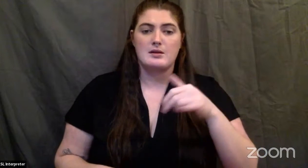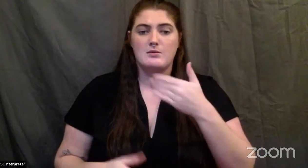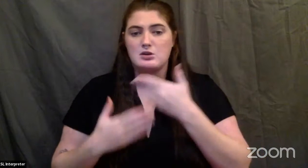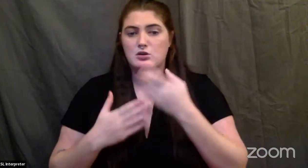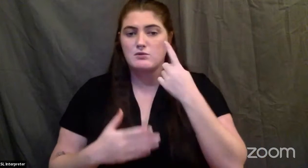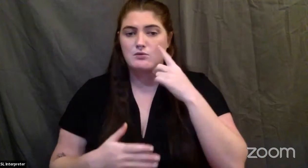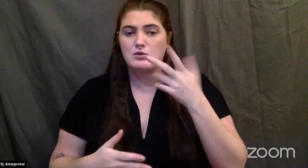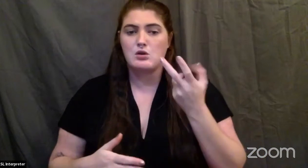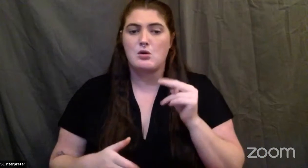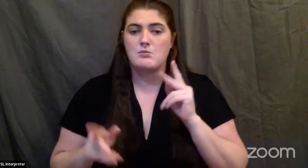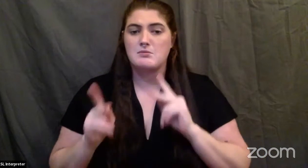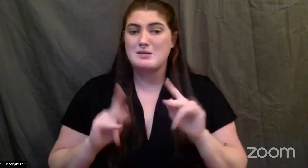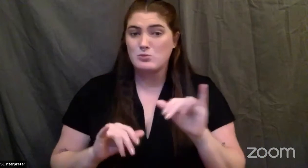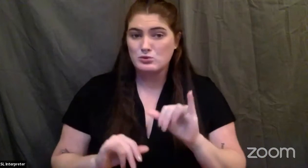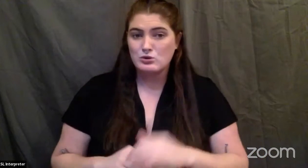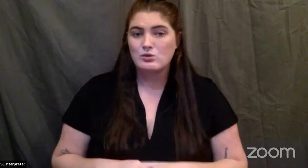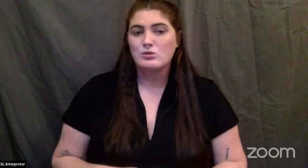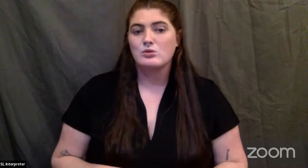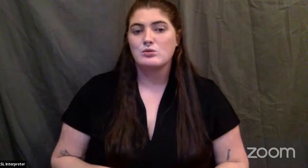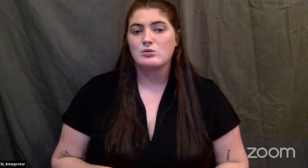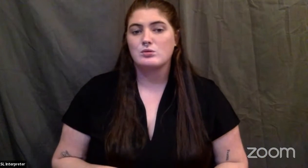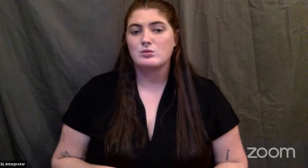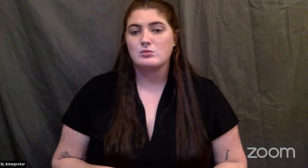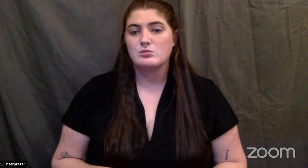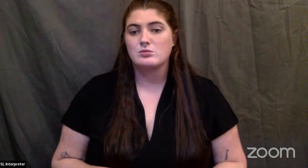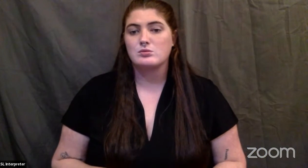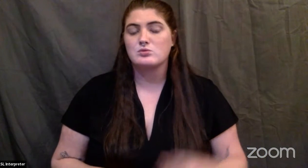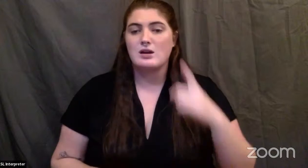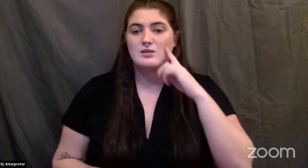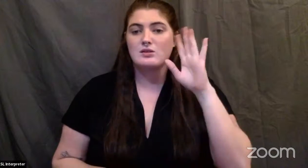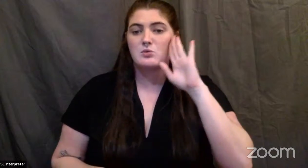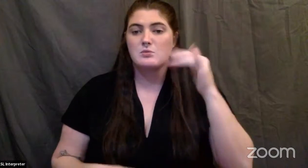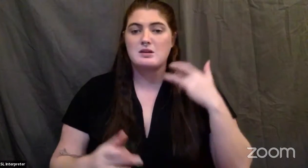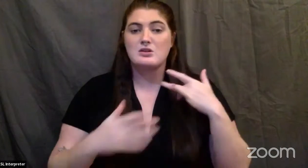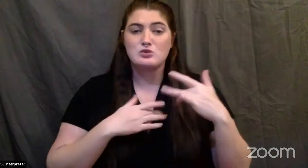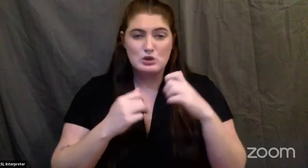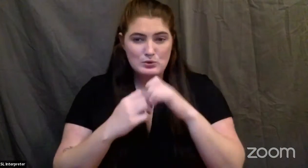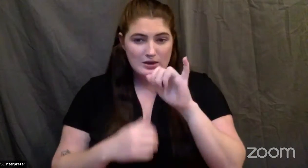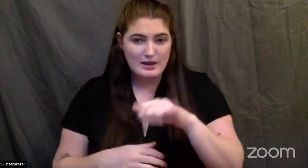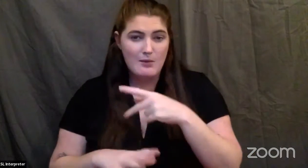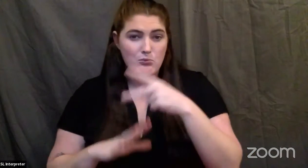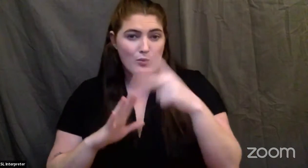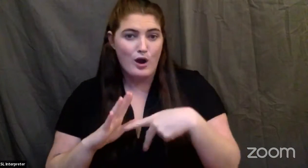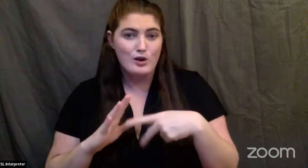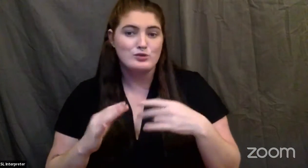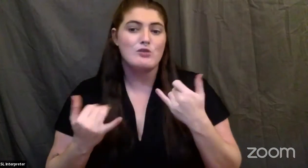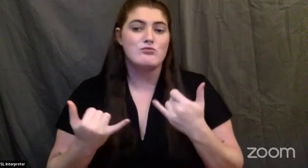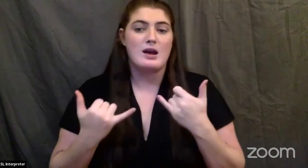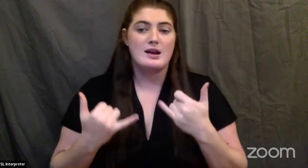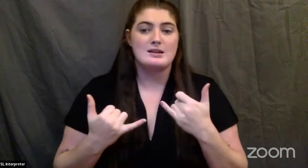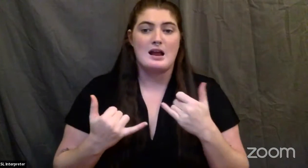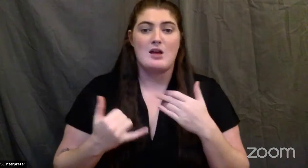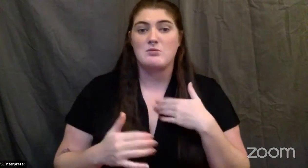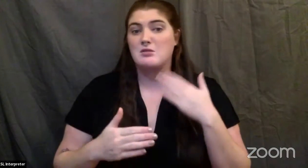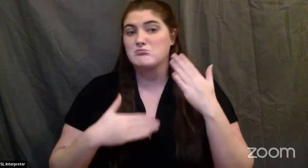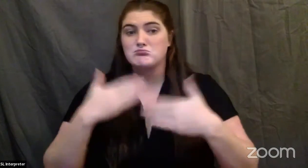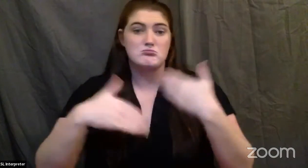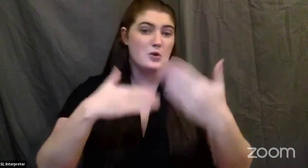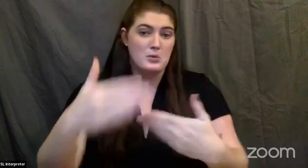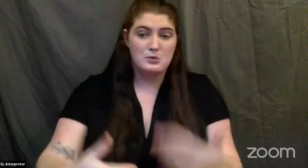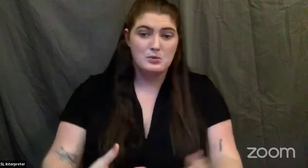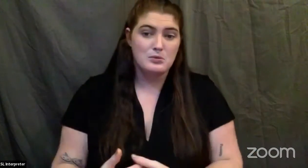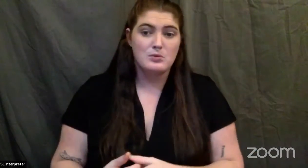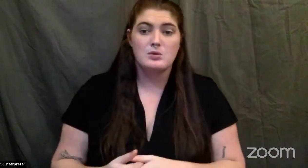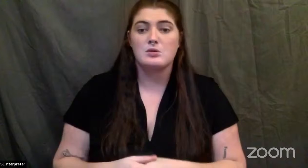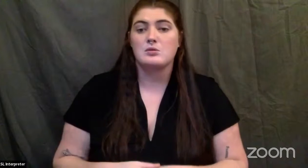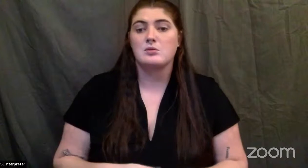too. Yeah, so I think there's going to be concerns with that project. Right now, they're going full steam ahead. Office